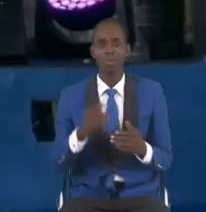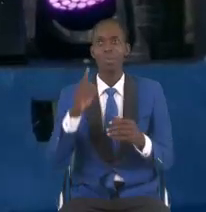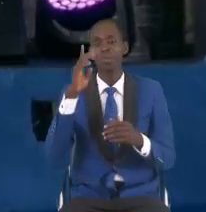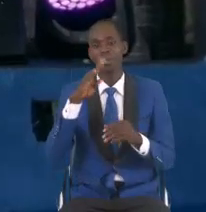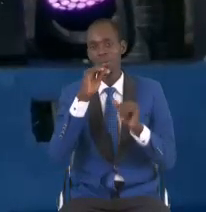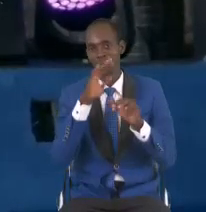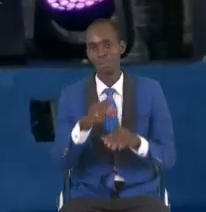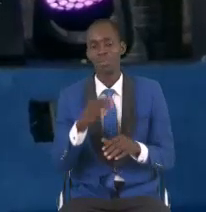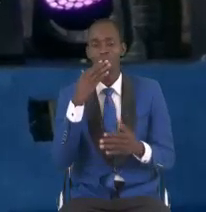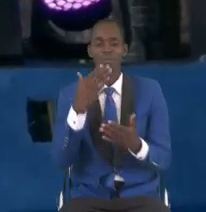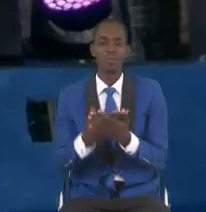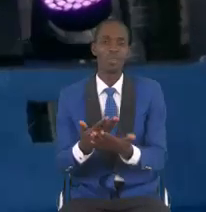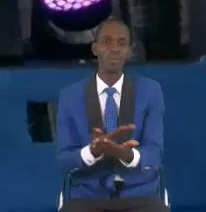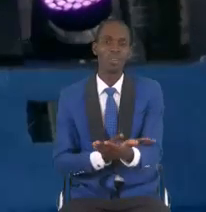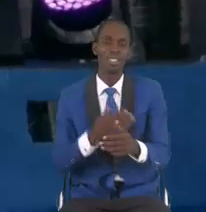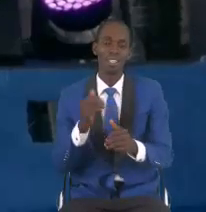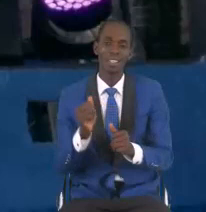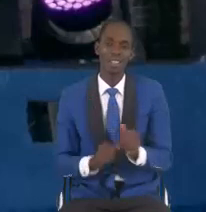Good morning, everyone.